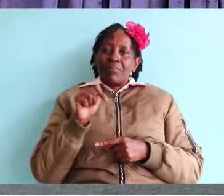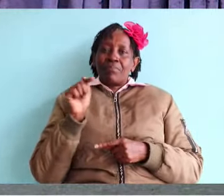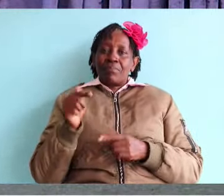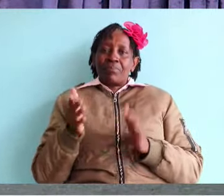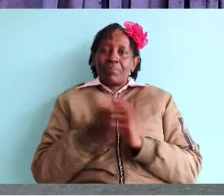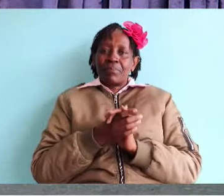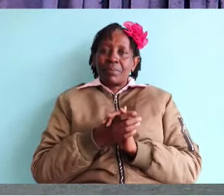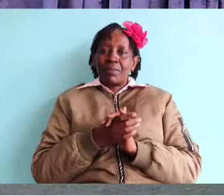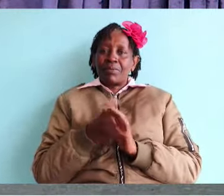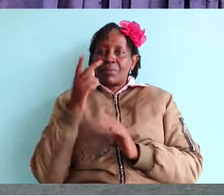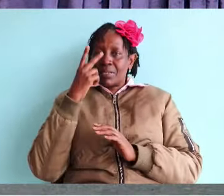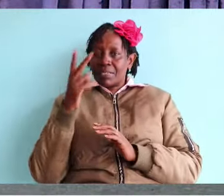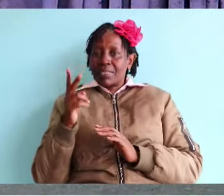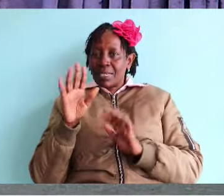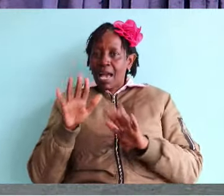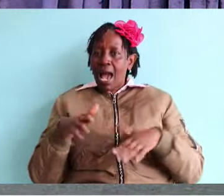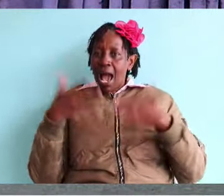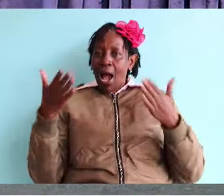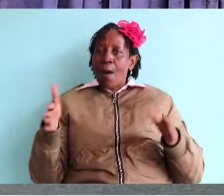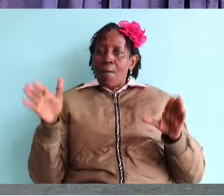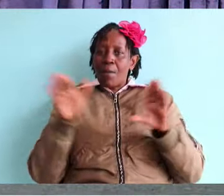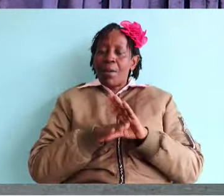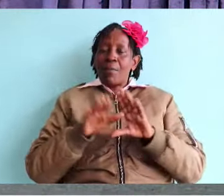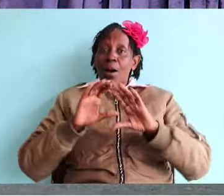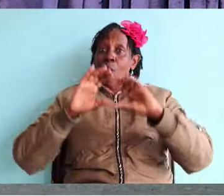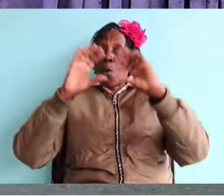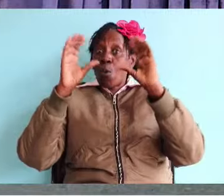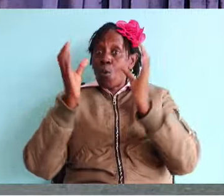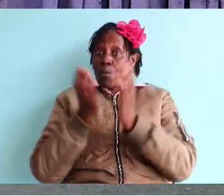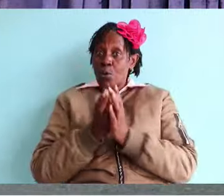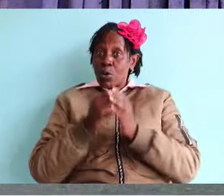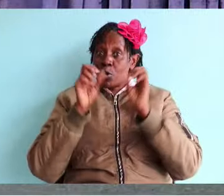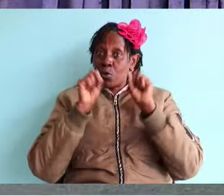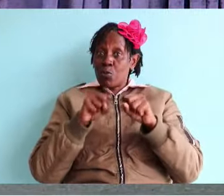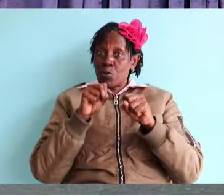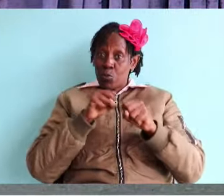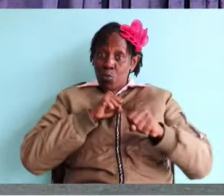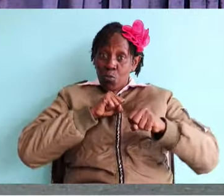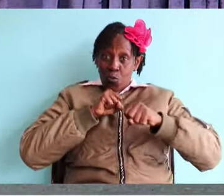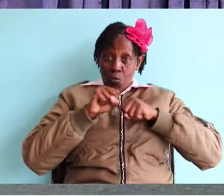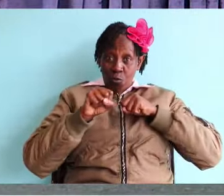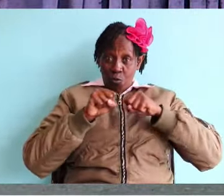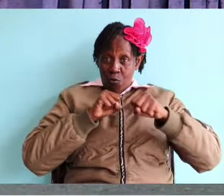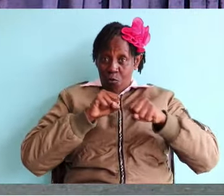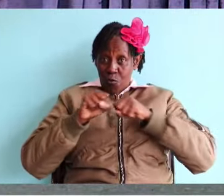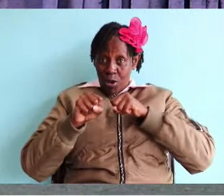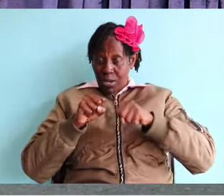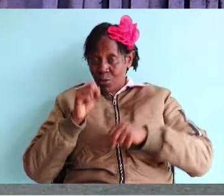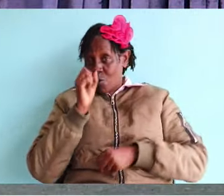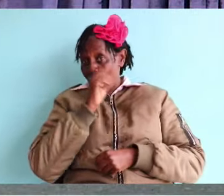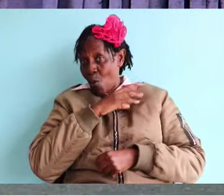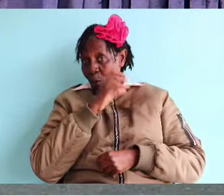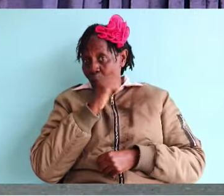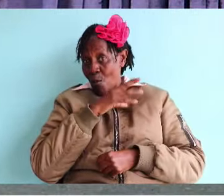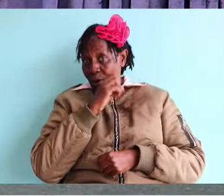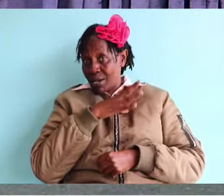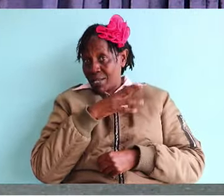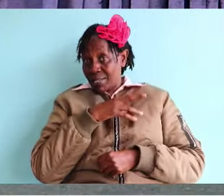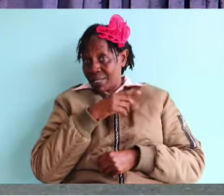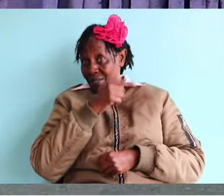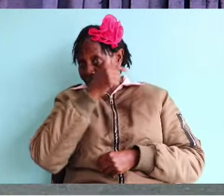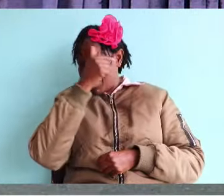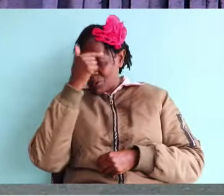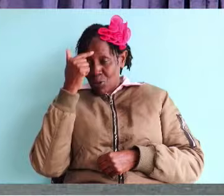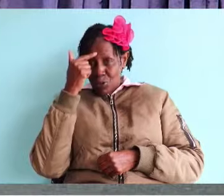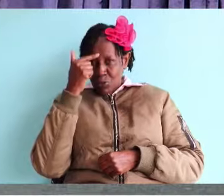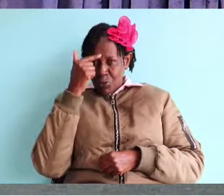how members of community can also find themselves in this kind of complaint because of